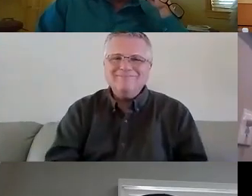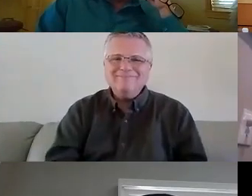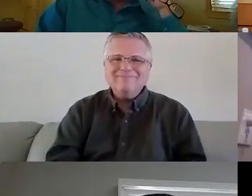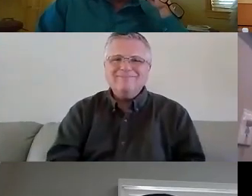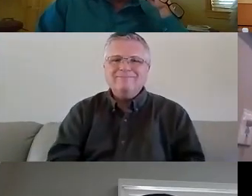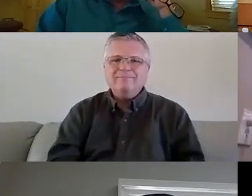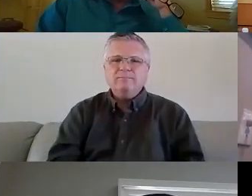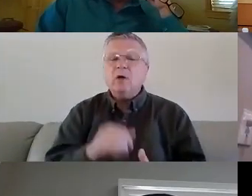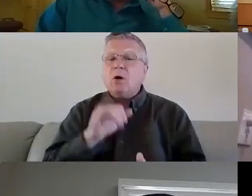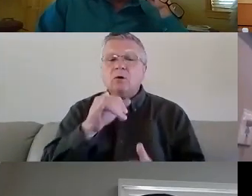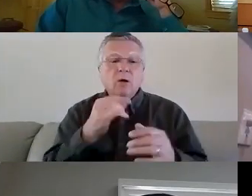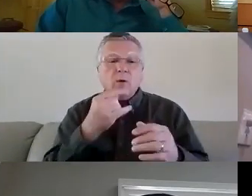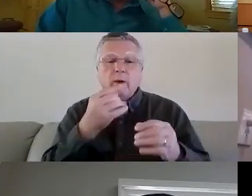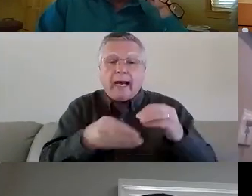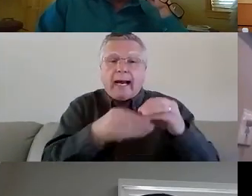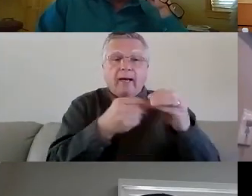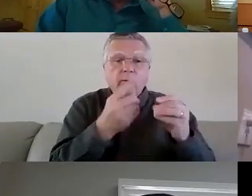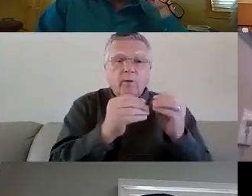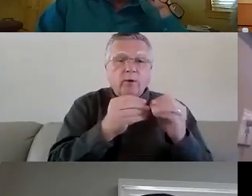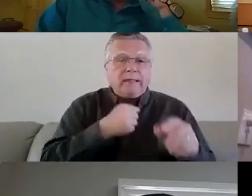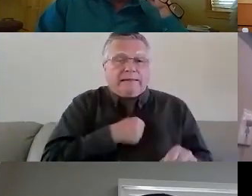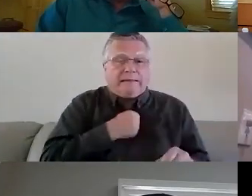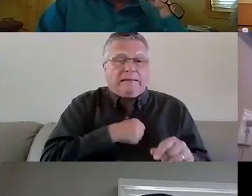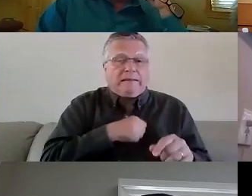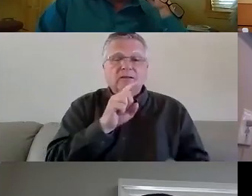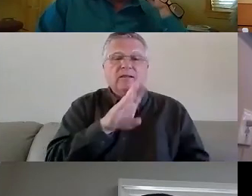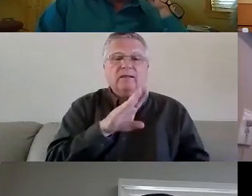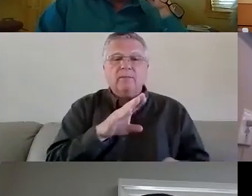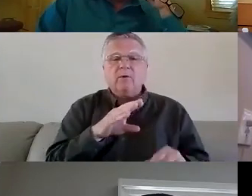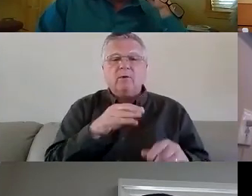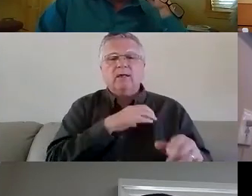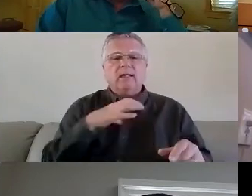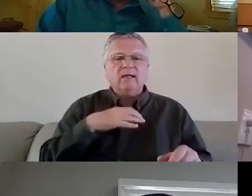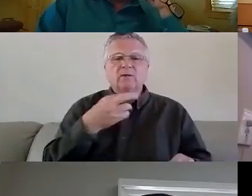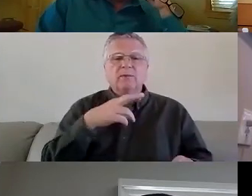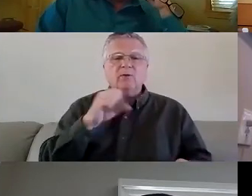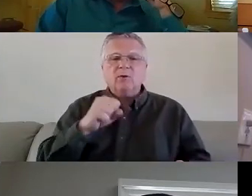I'd also like to add one more thing. Sorry, Deb, our Councilwoman Gross.